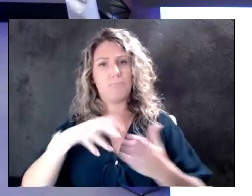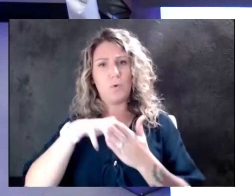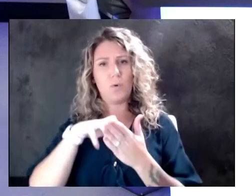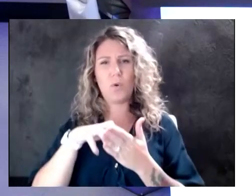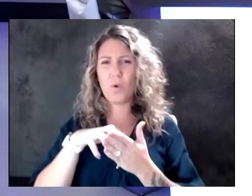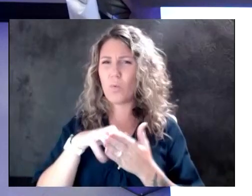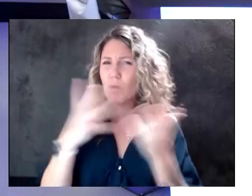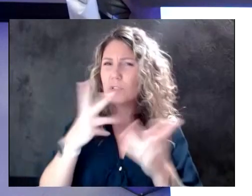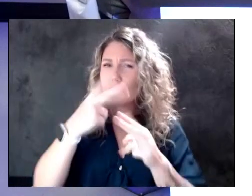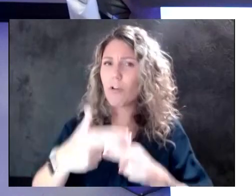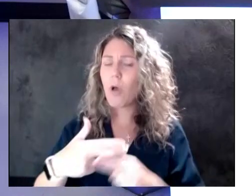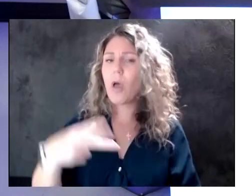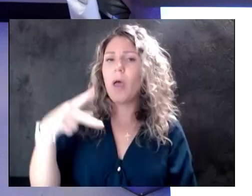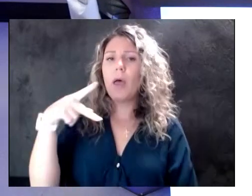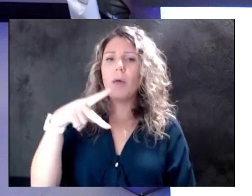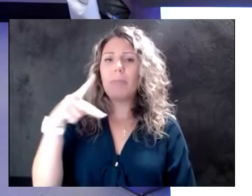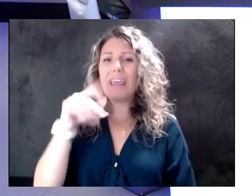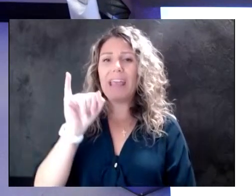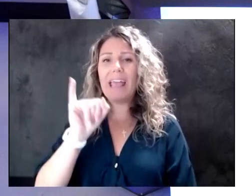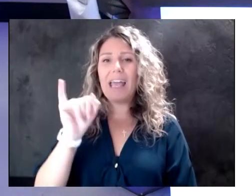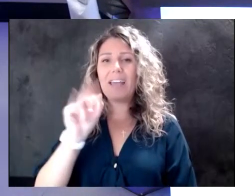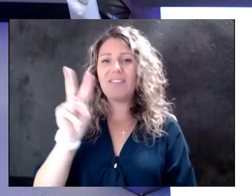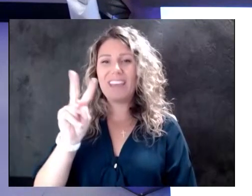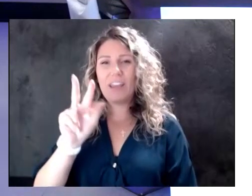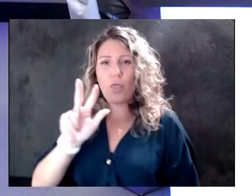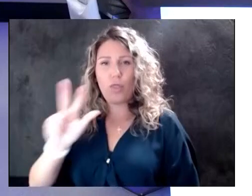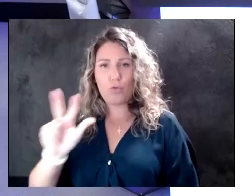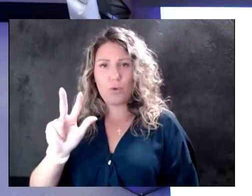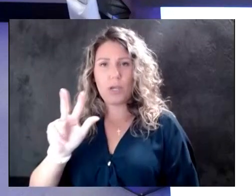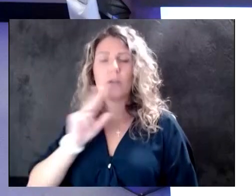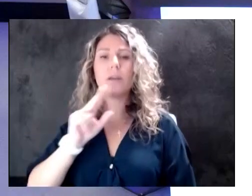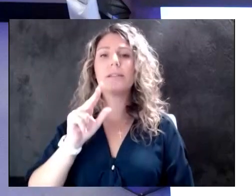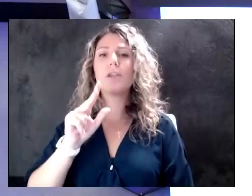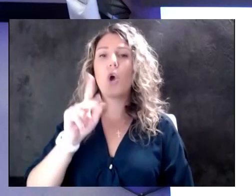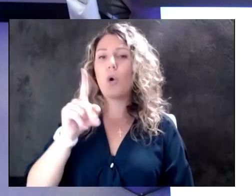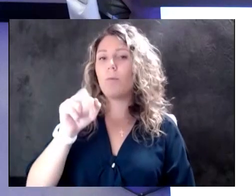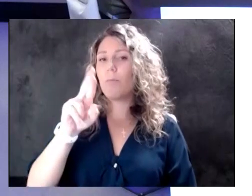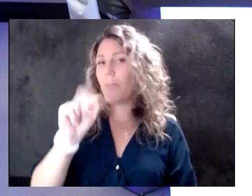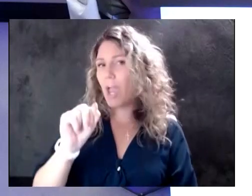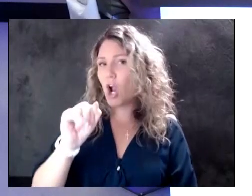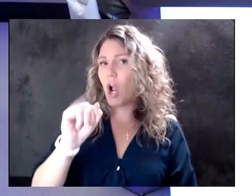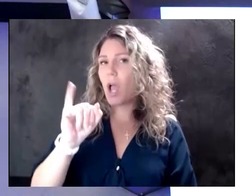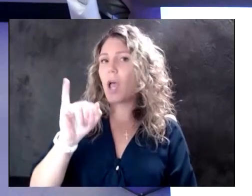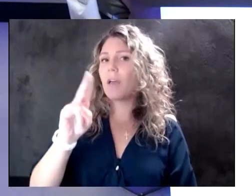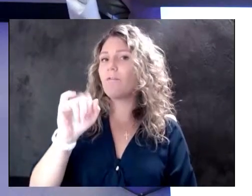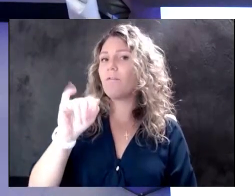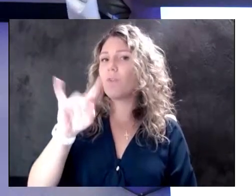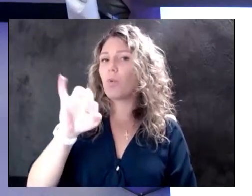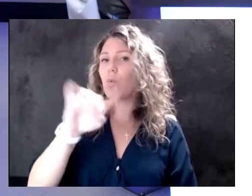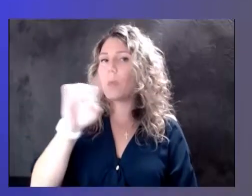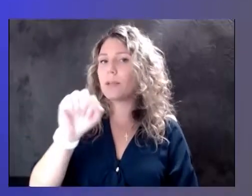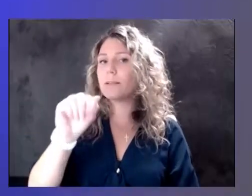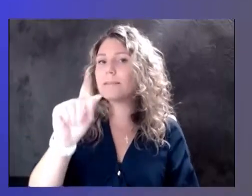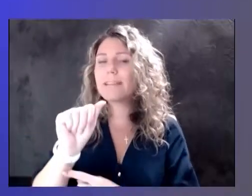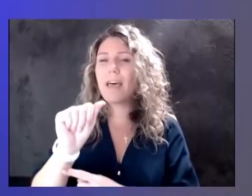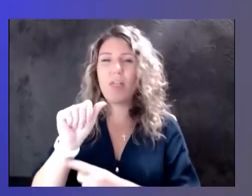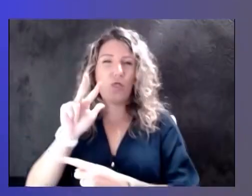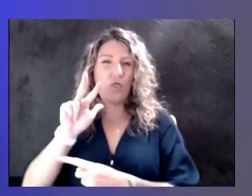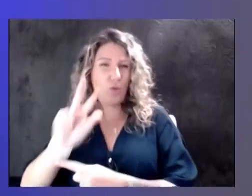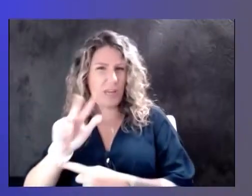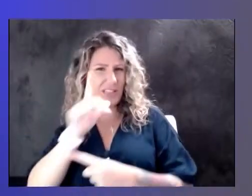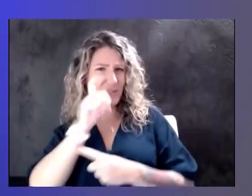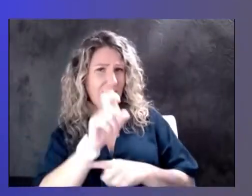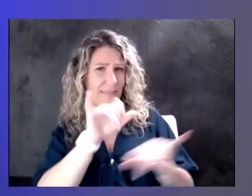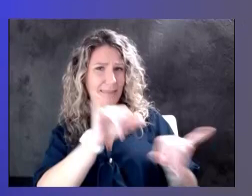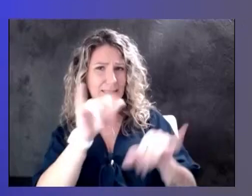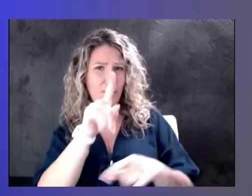PIV3, parainfluenza virus 3. So just not the regular old flu. Right? So different, yeah. Okay. So related, kind of a